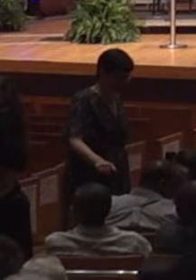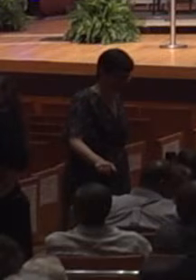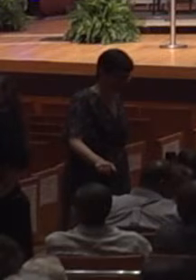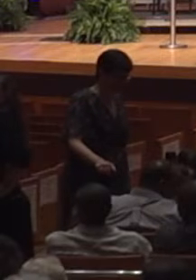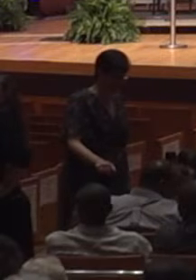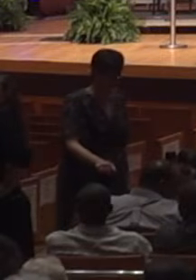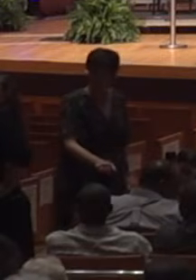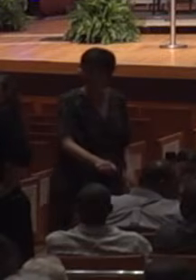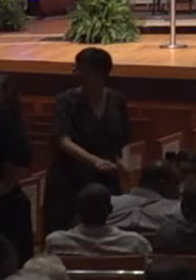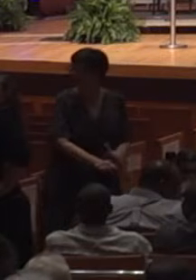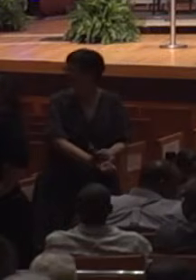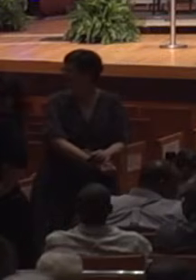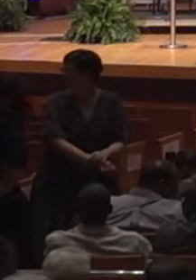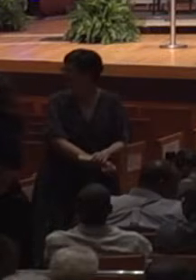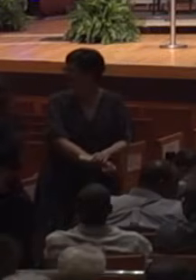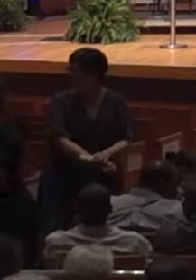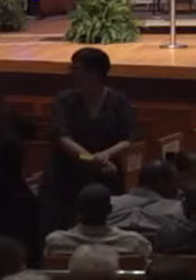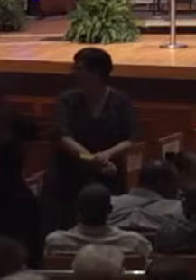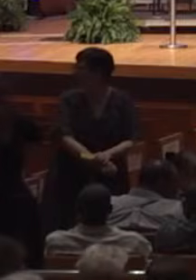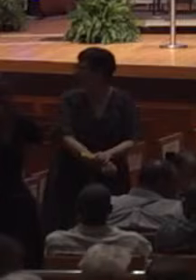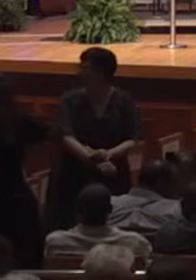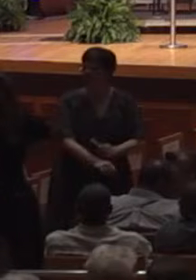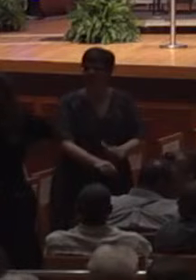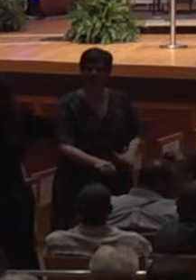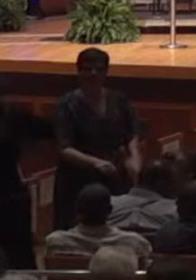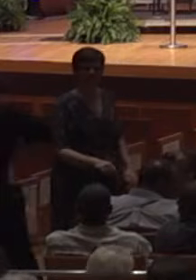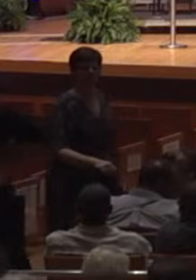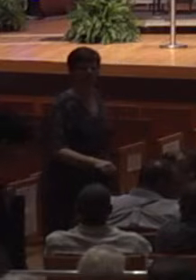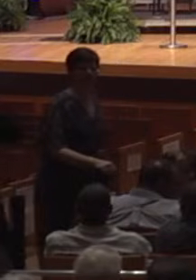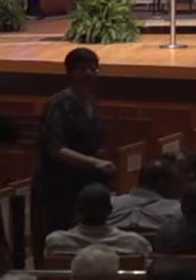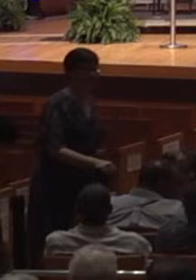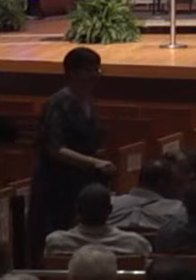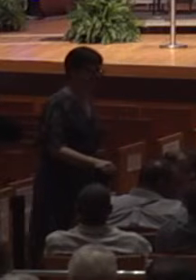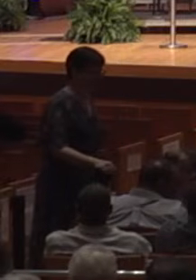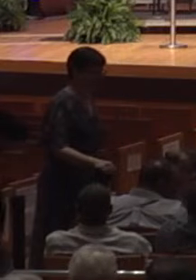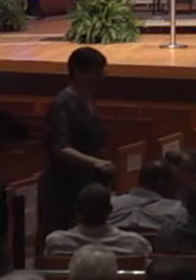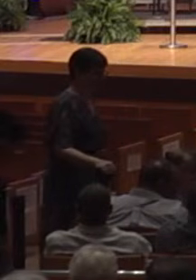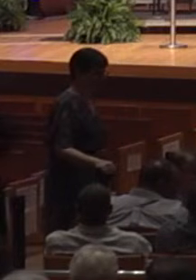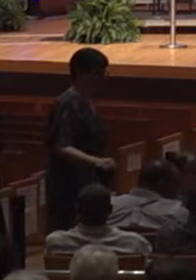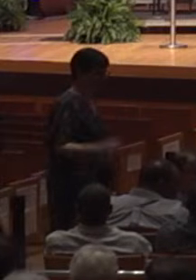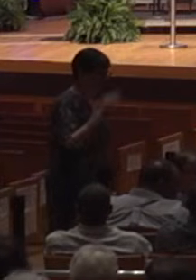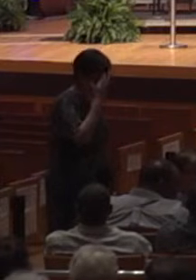The A da capo coda. Yeah.